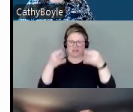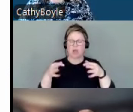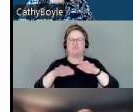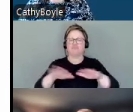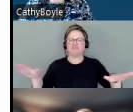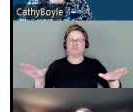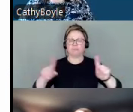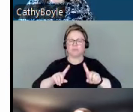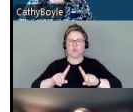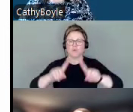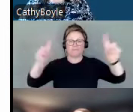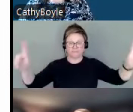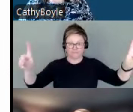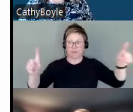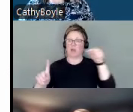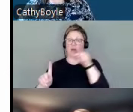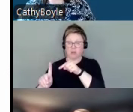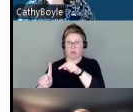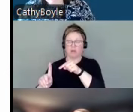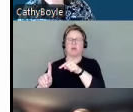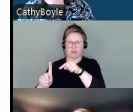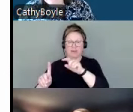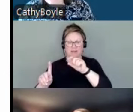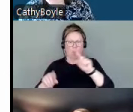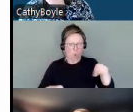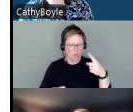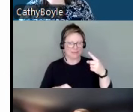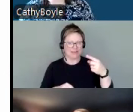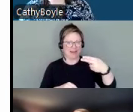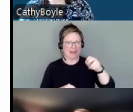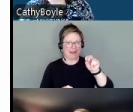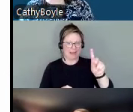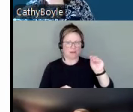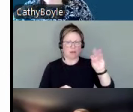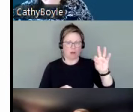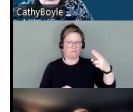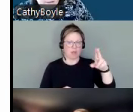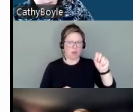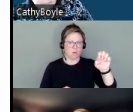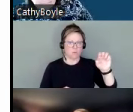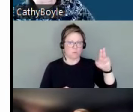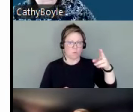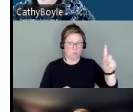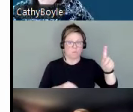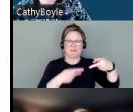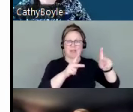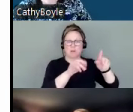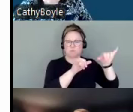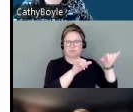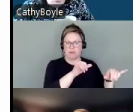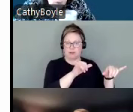they may be required to move to a smaller unit unless they get another roommate fairly quickly.